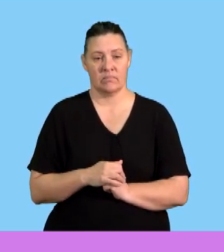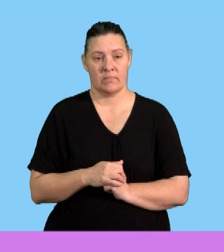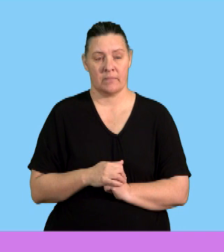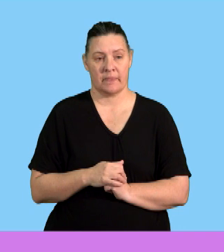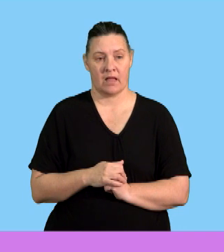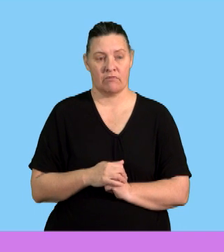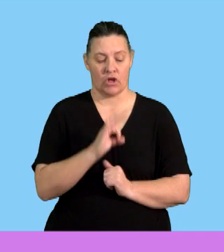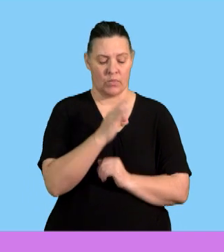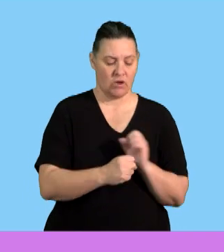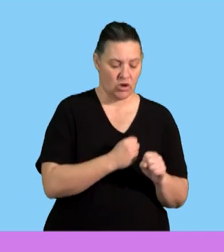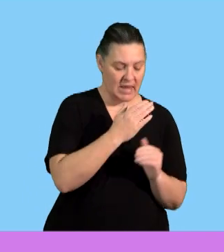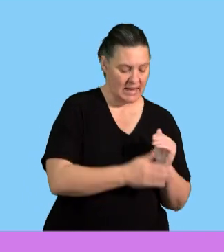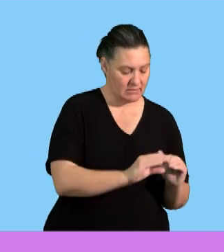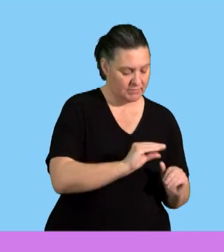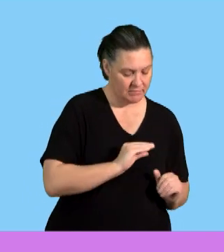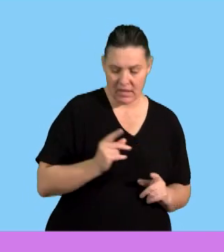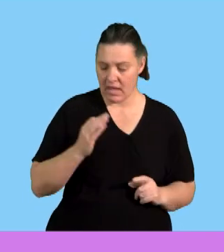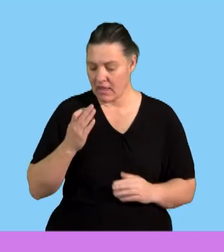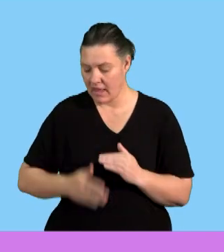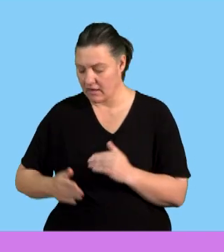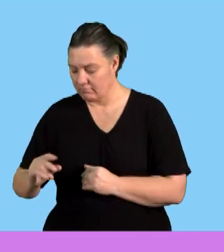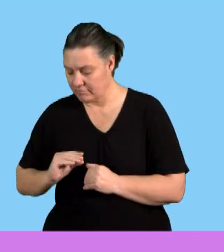at the end of the period?